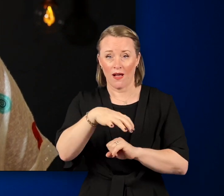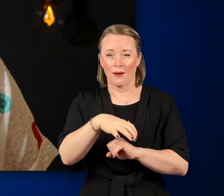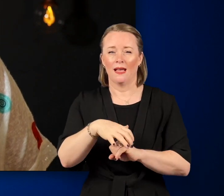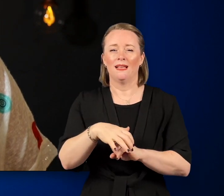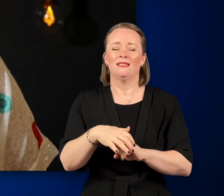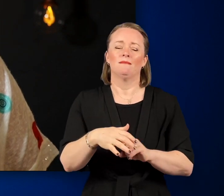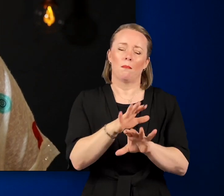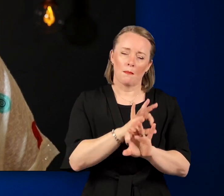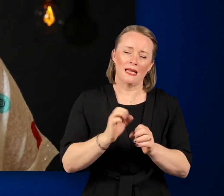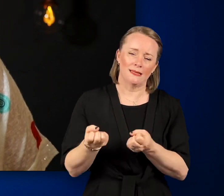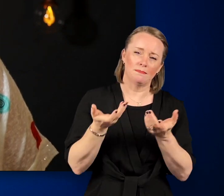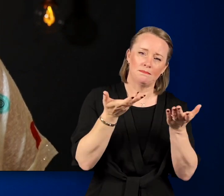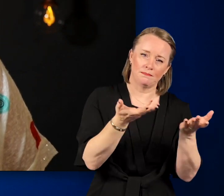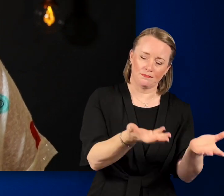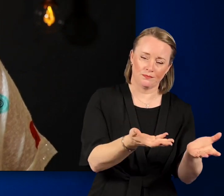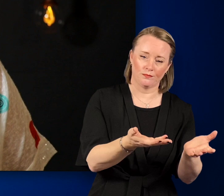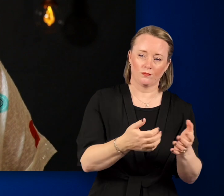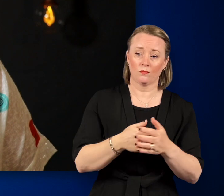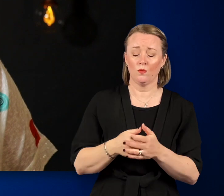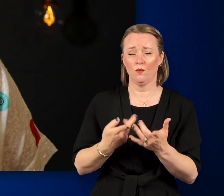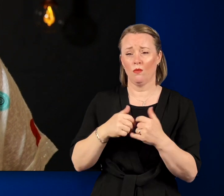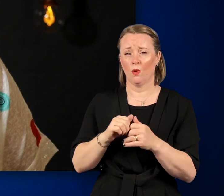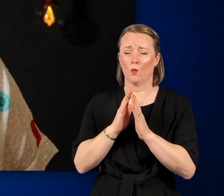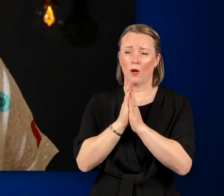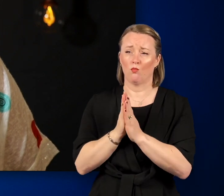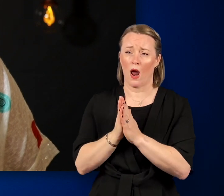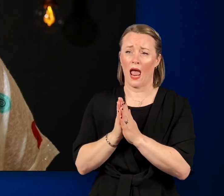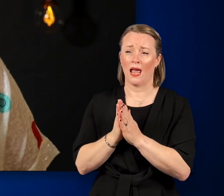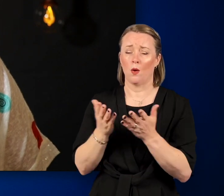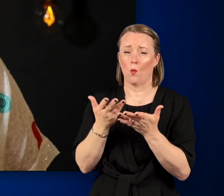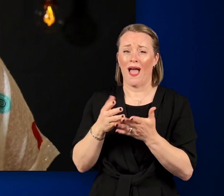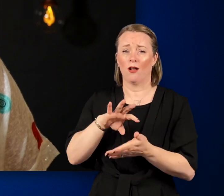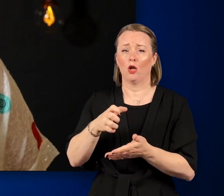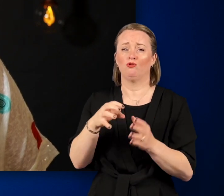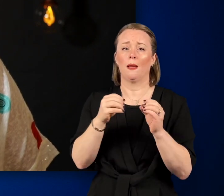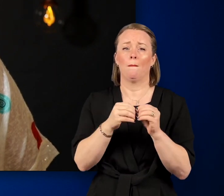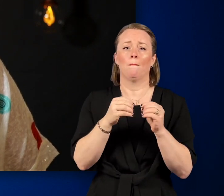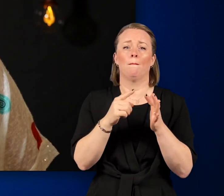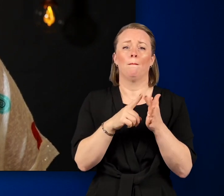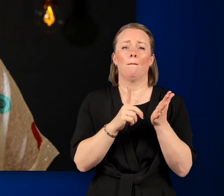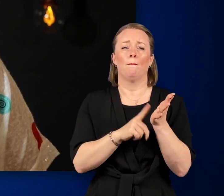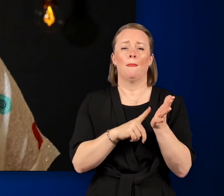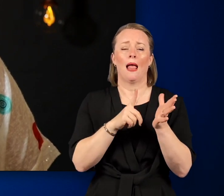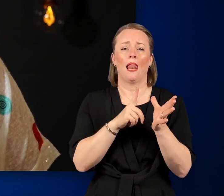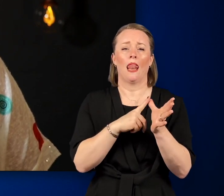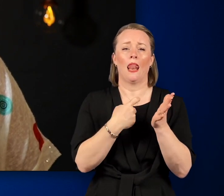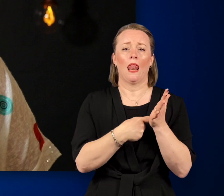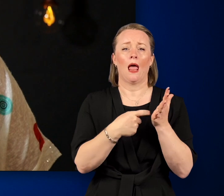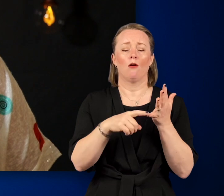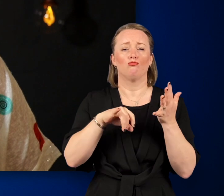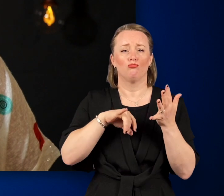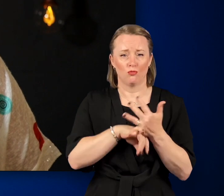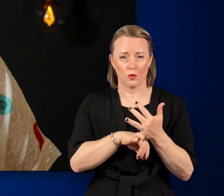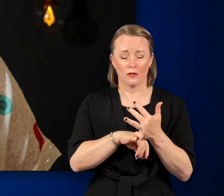And further afield, Lord, we pray for Belarus, where the people are trying to gain